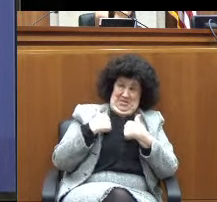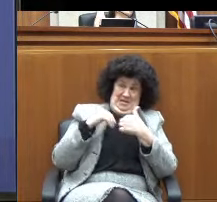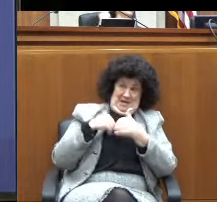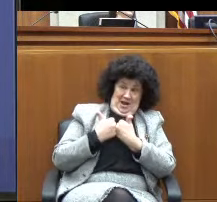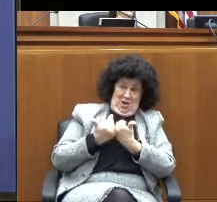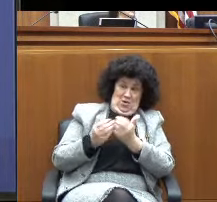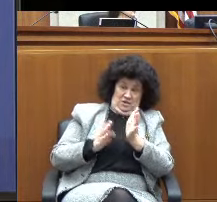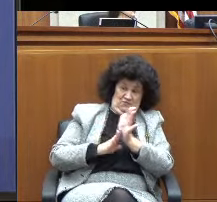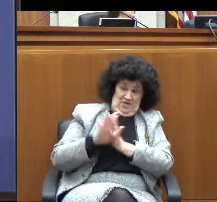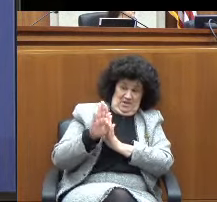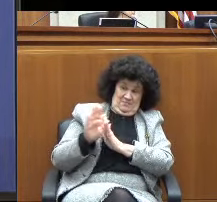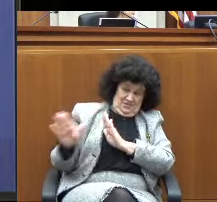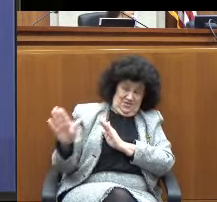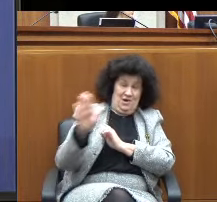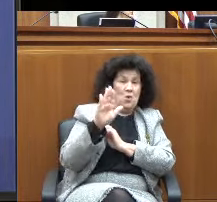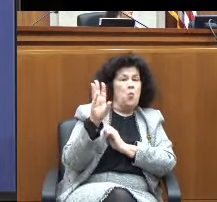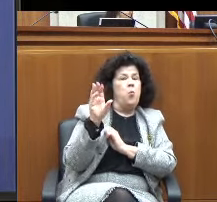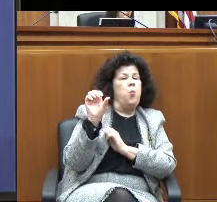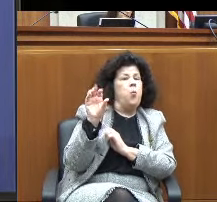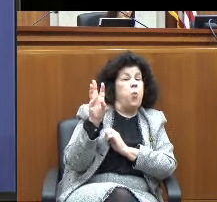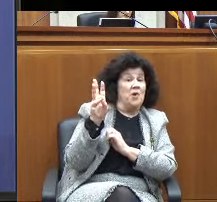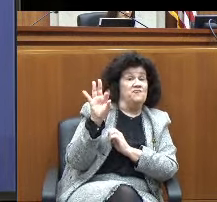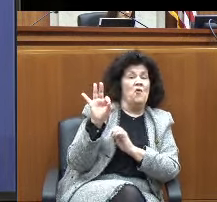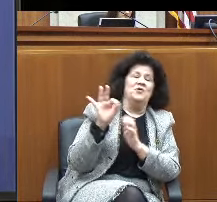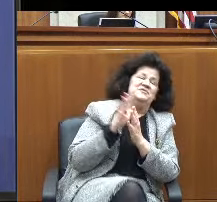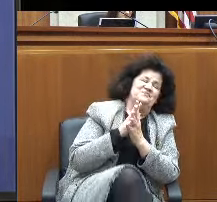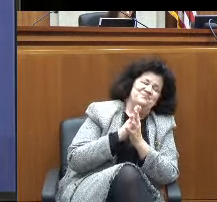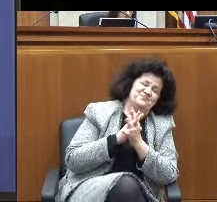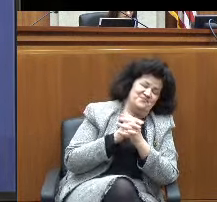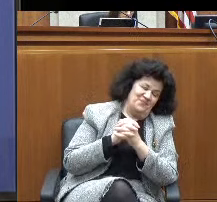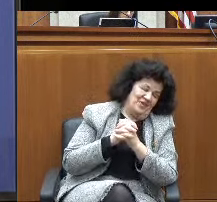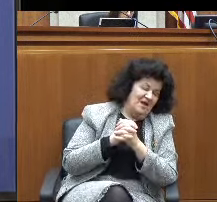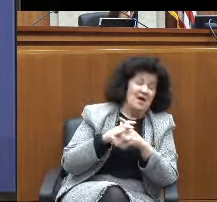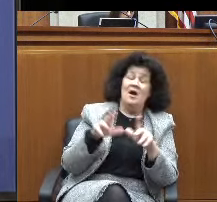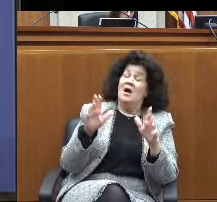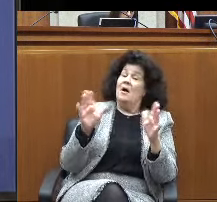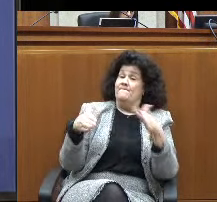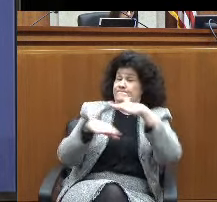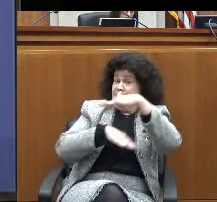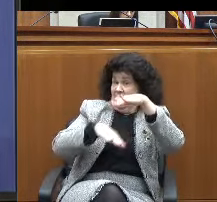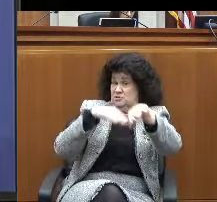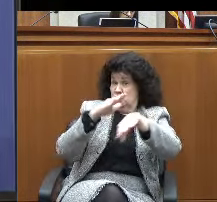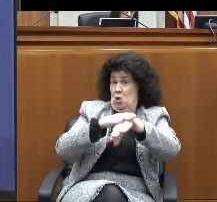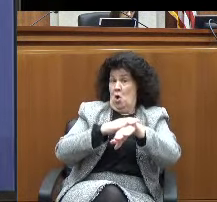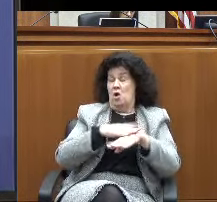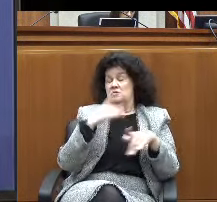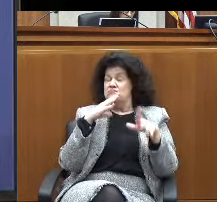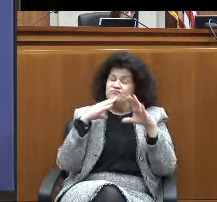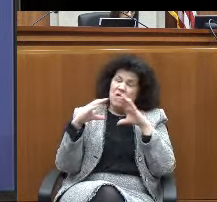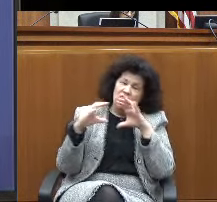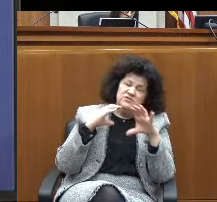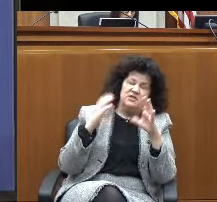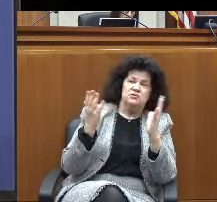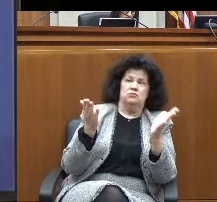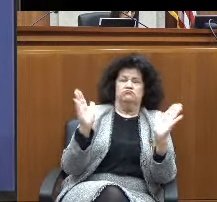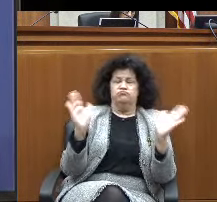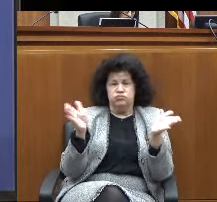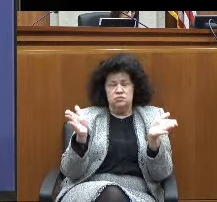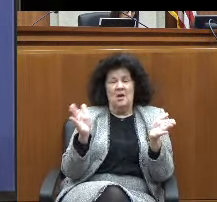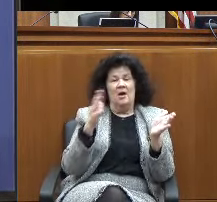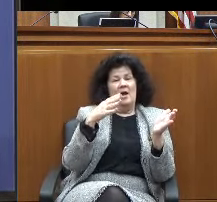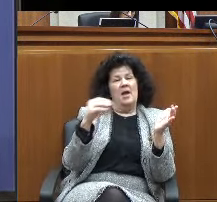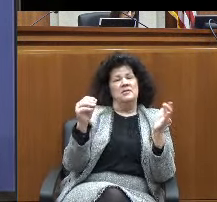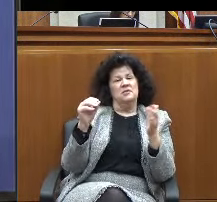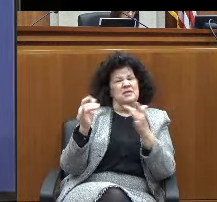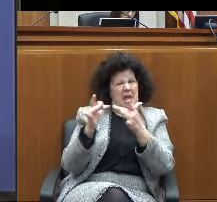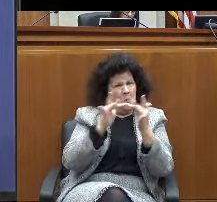development going in our area? And then based on initial conversations and